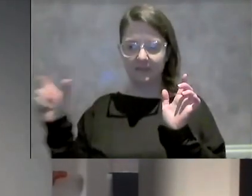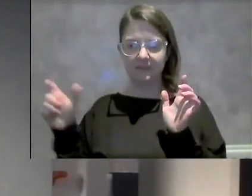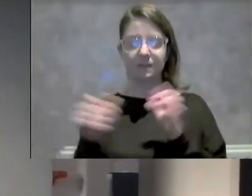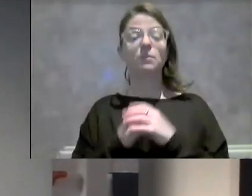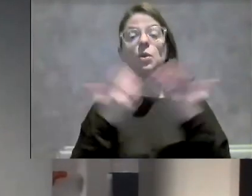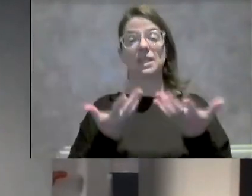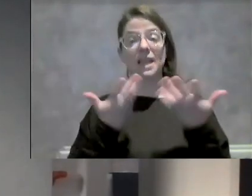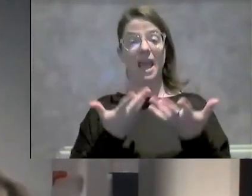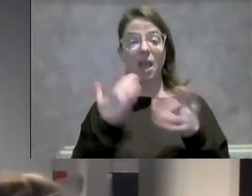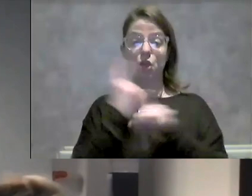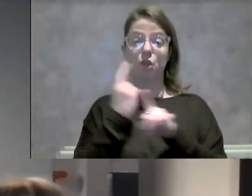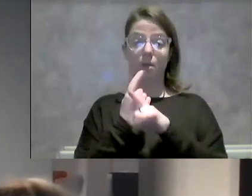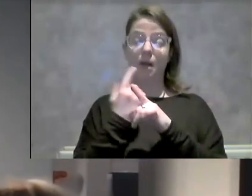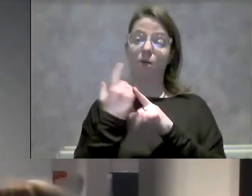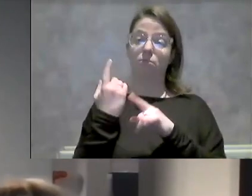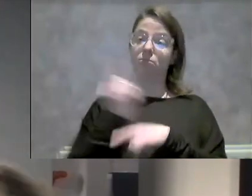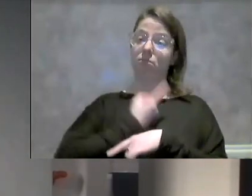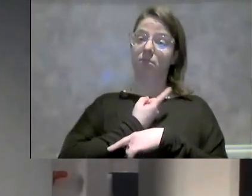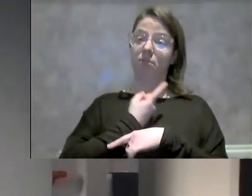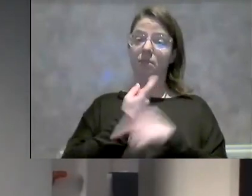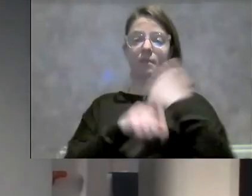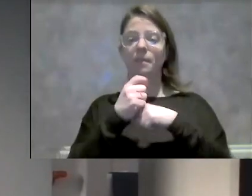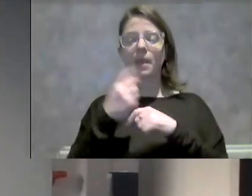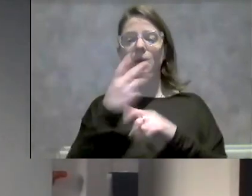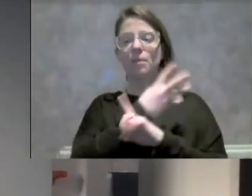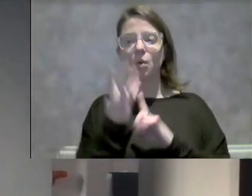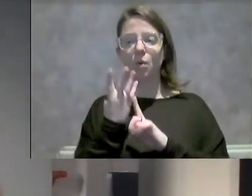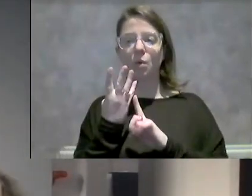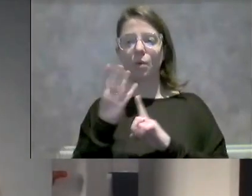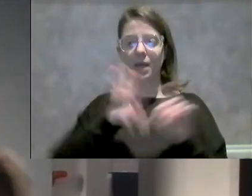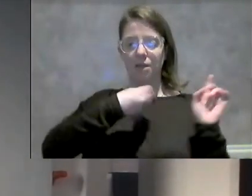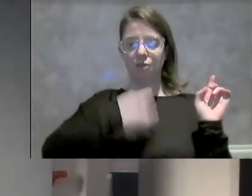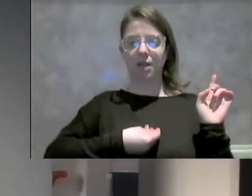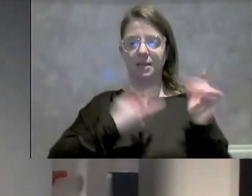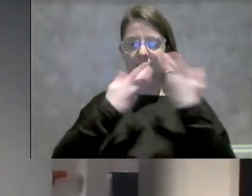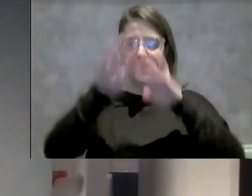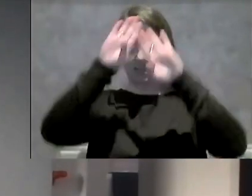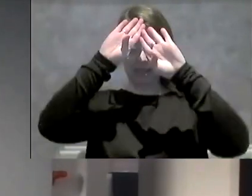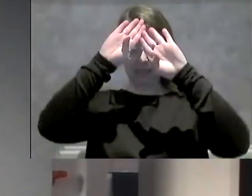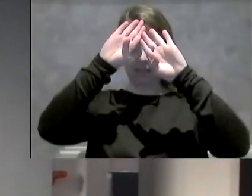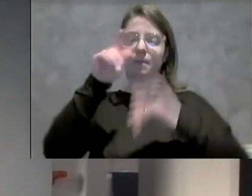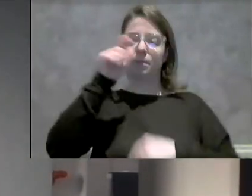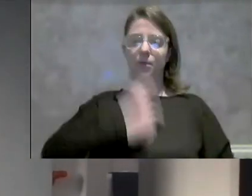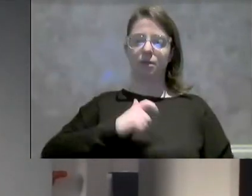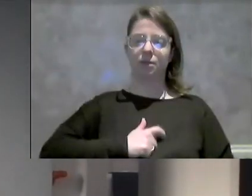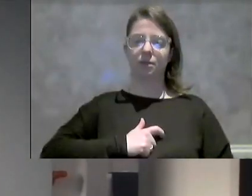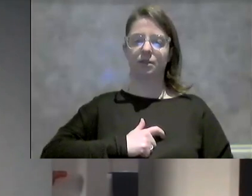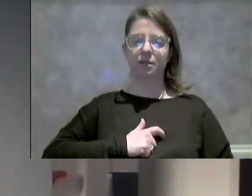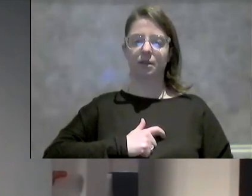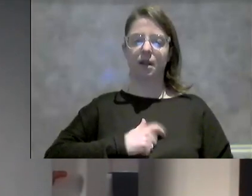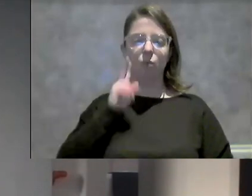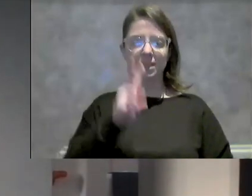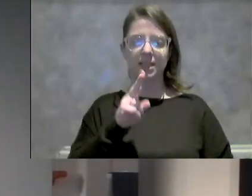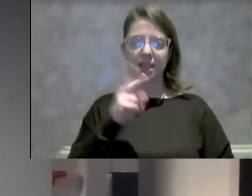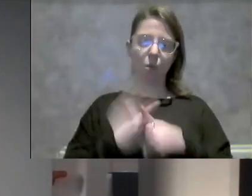Today, I want to talk about what it means to me to be a queer trans sick person. And I'm going to do that whilst I'm putting on a really quick drag